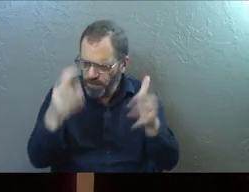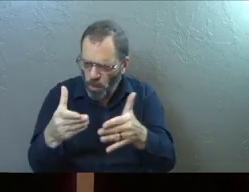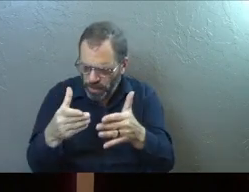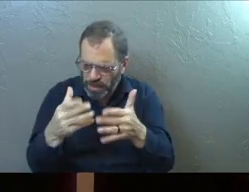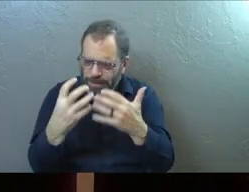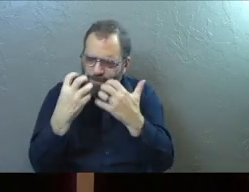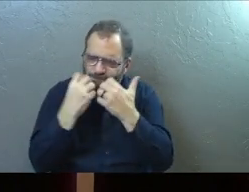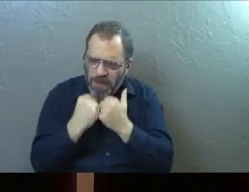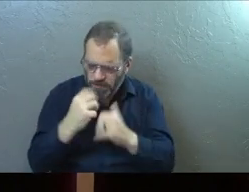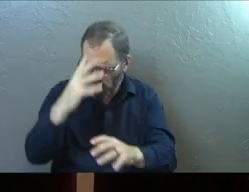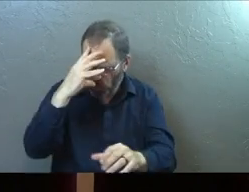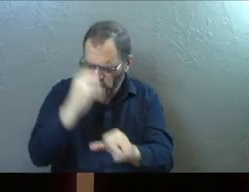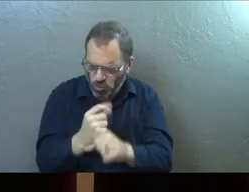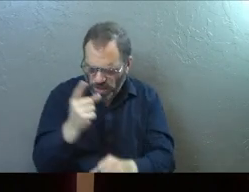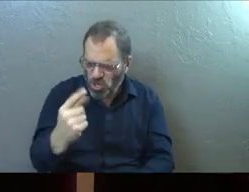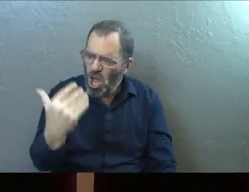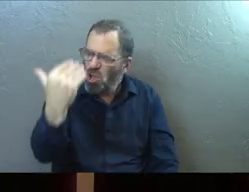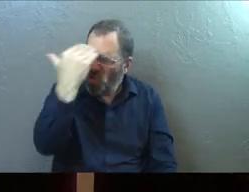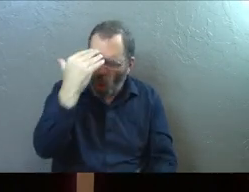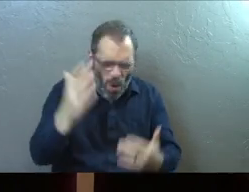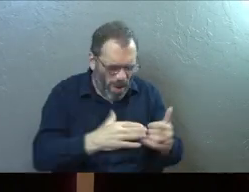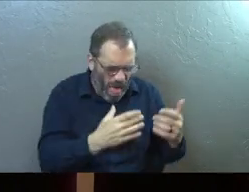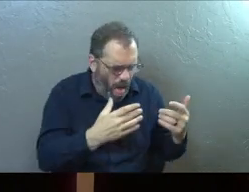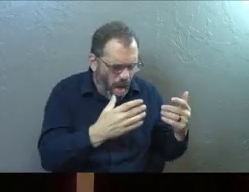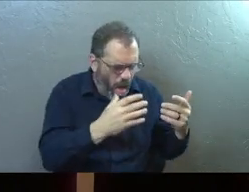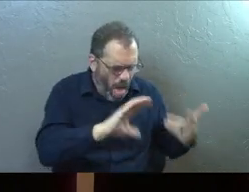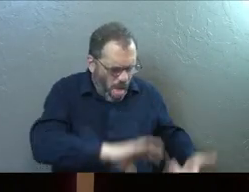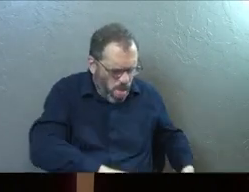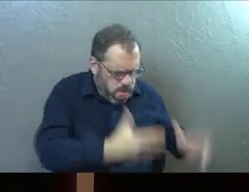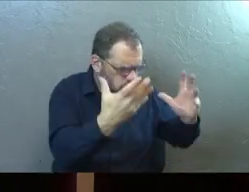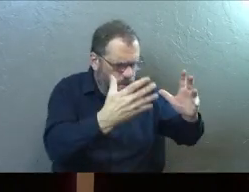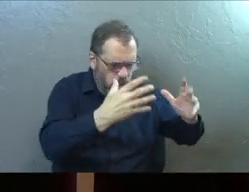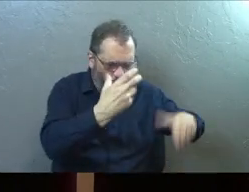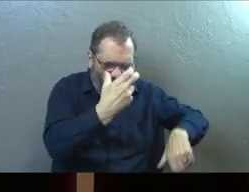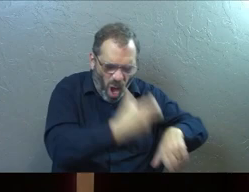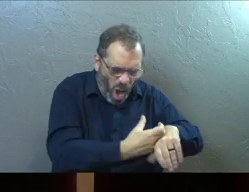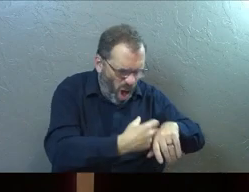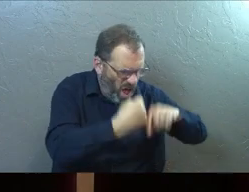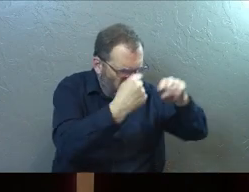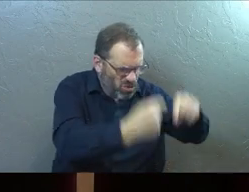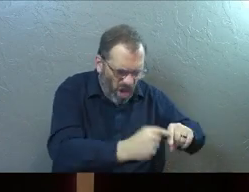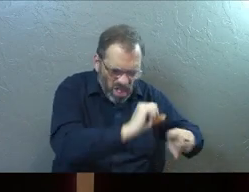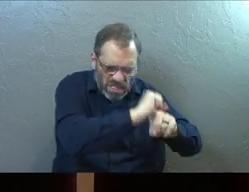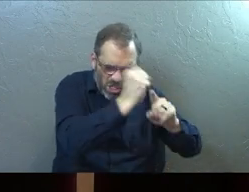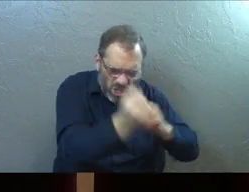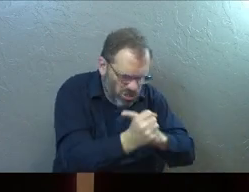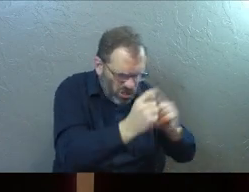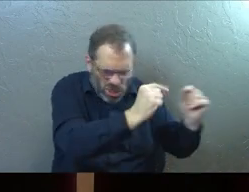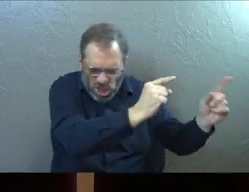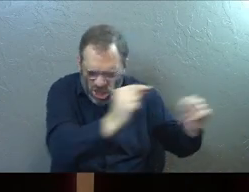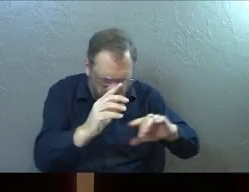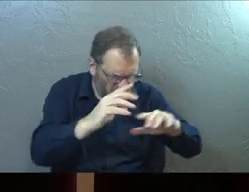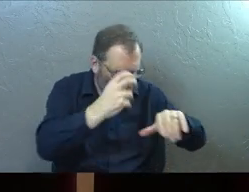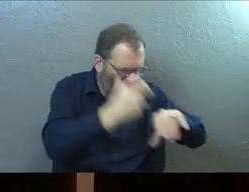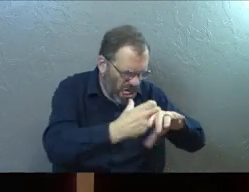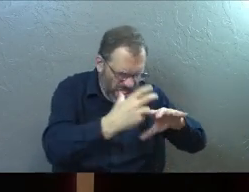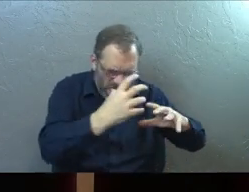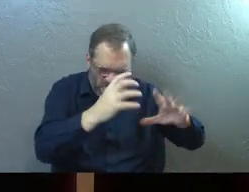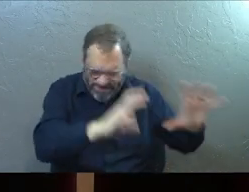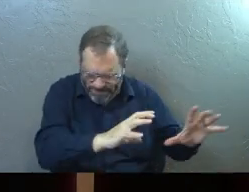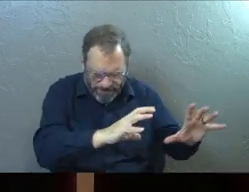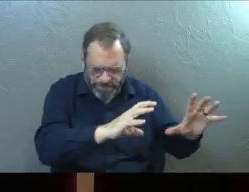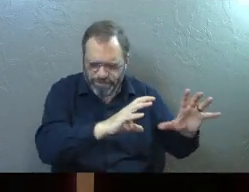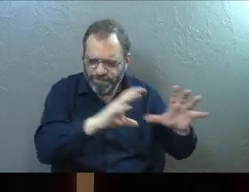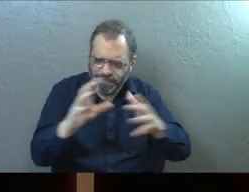you and trust you. And know that even when things are out of whack, when things are different than what we thought, when situations are rough and difficult, I can